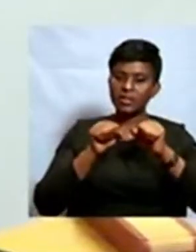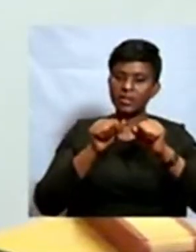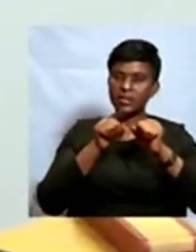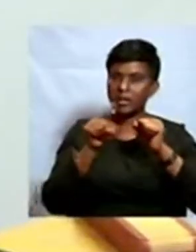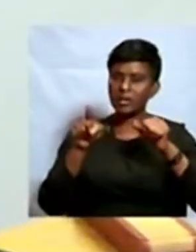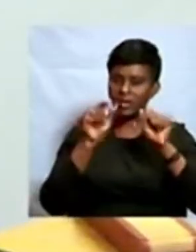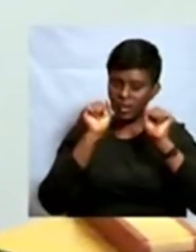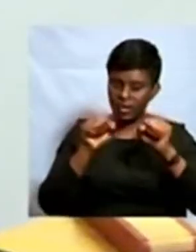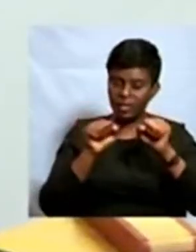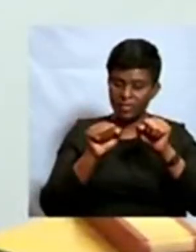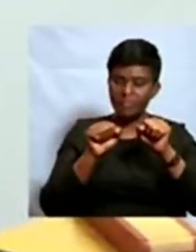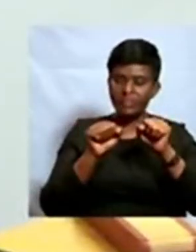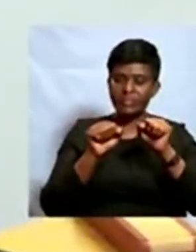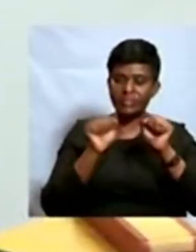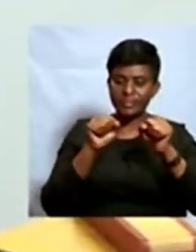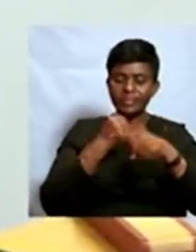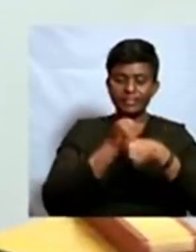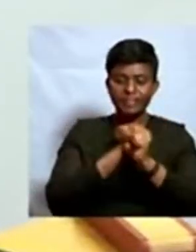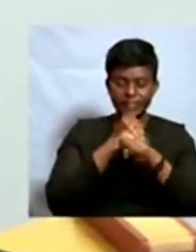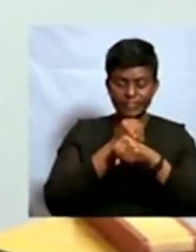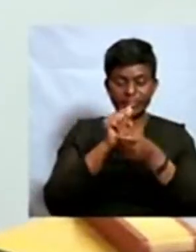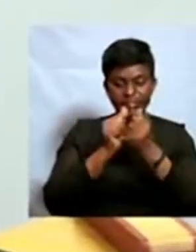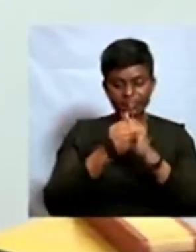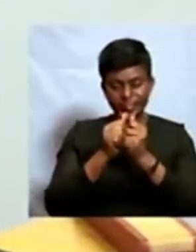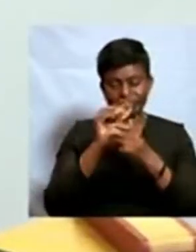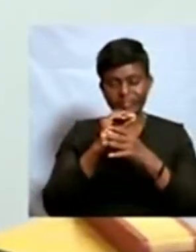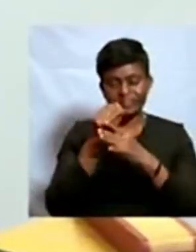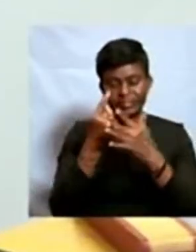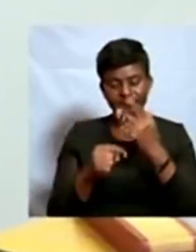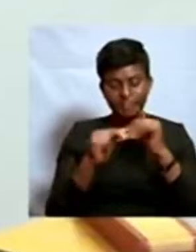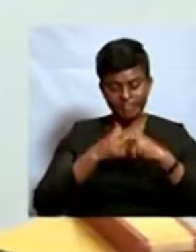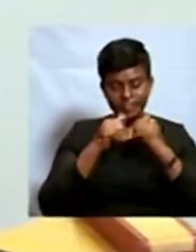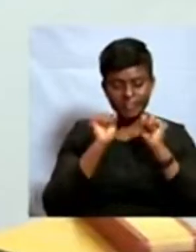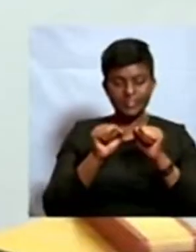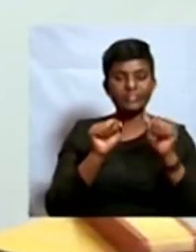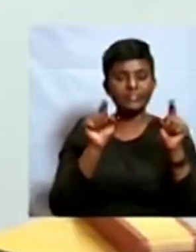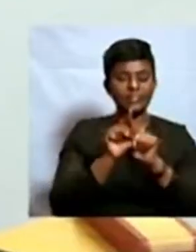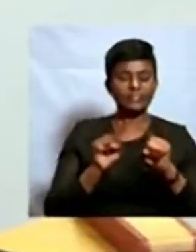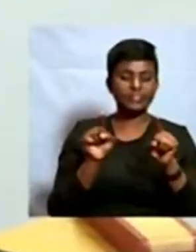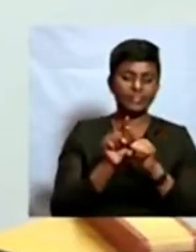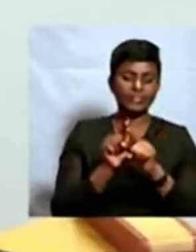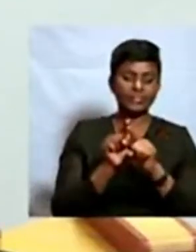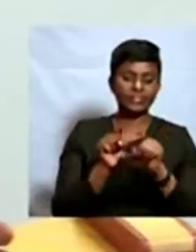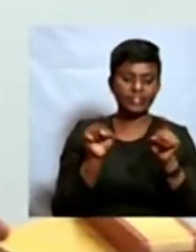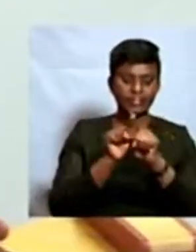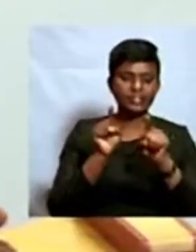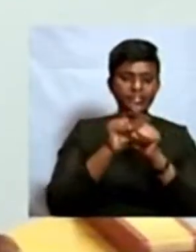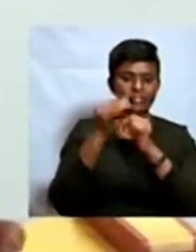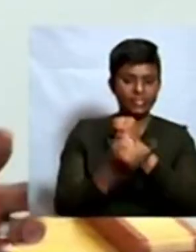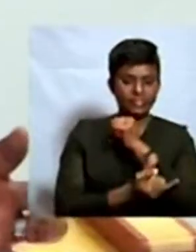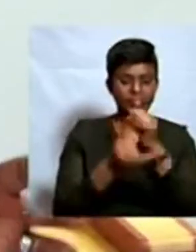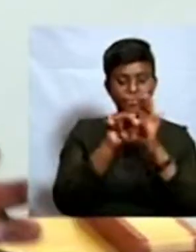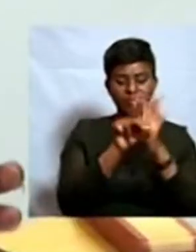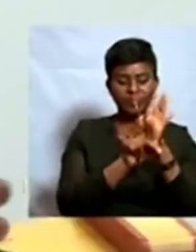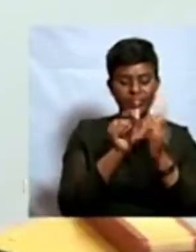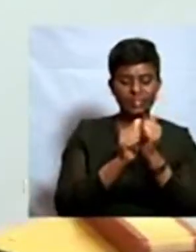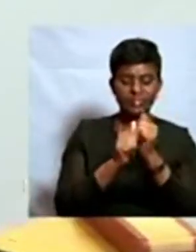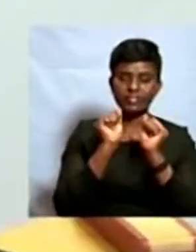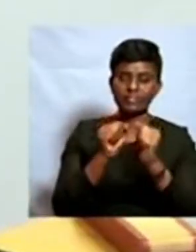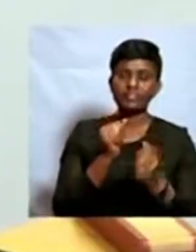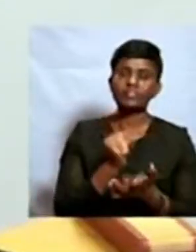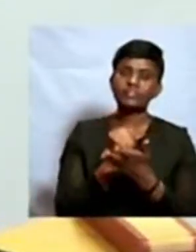can be forwarded to an amendment, or we can actually introduce policies that should